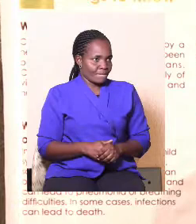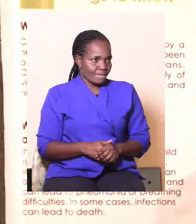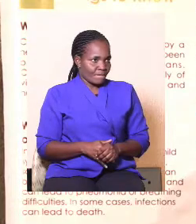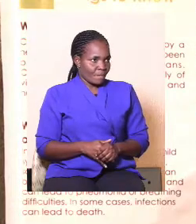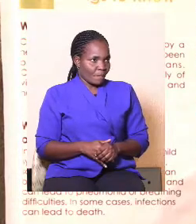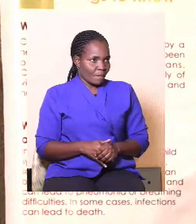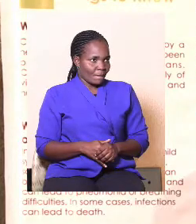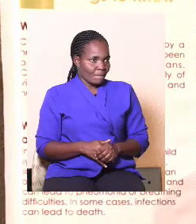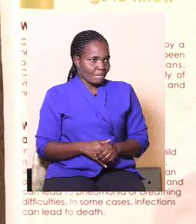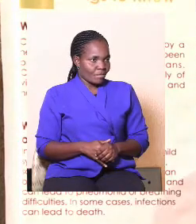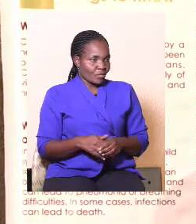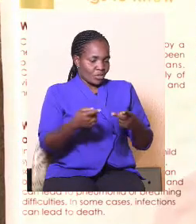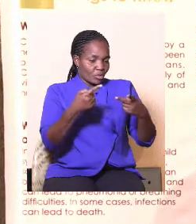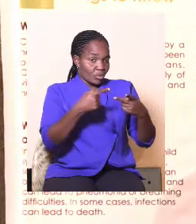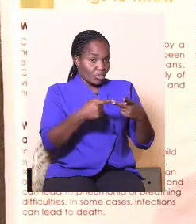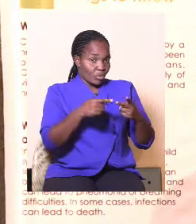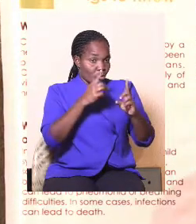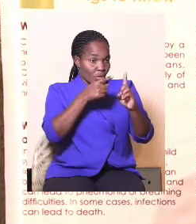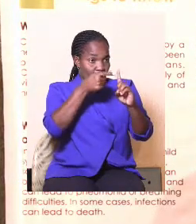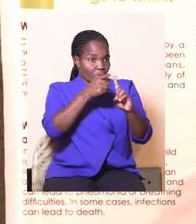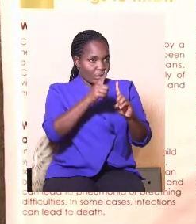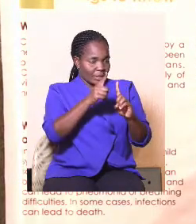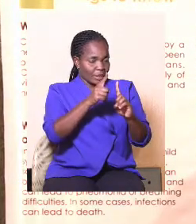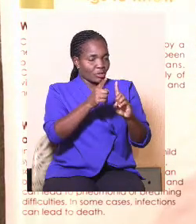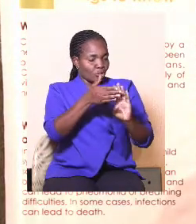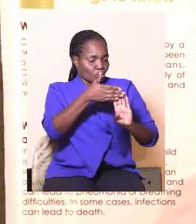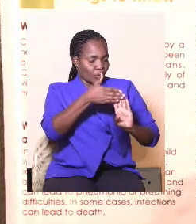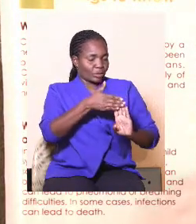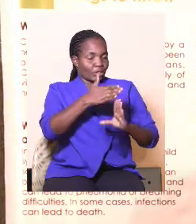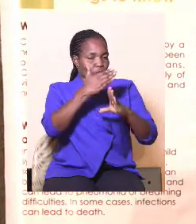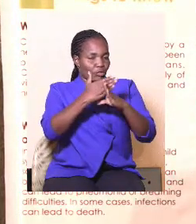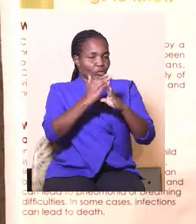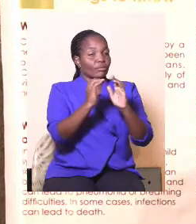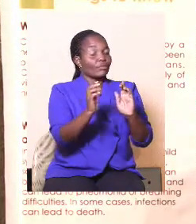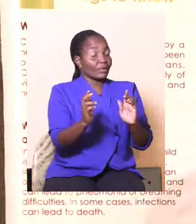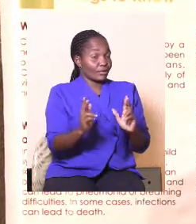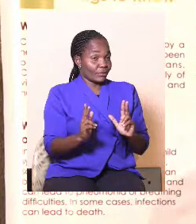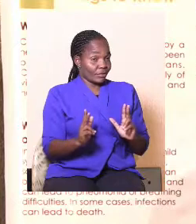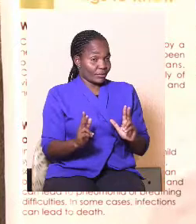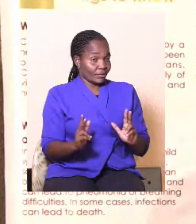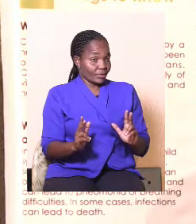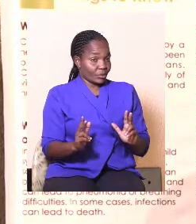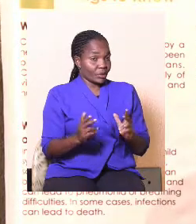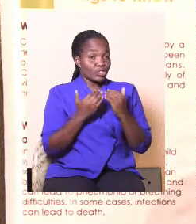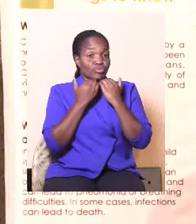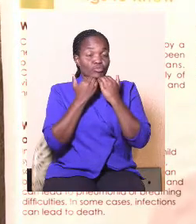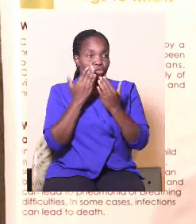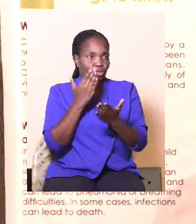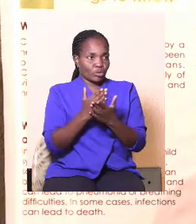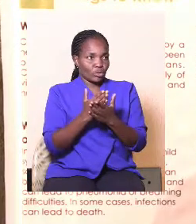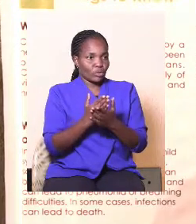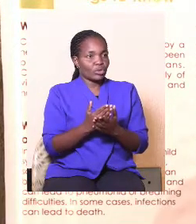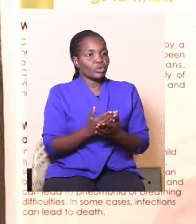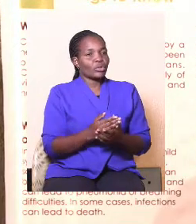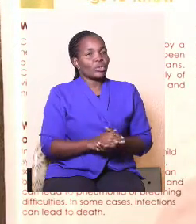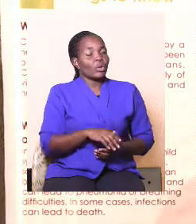the second goal was to protect jobs. That's a scheme that is meant to protect jobs. And therefore, we want to encourage companies